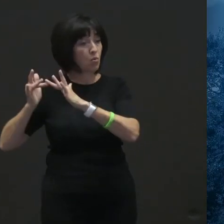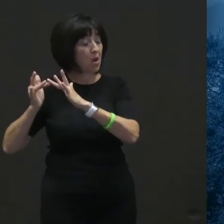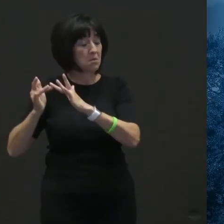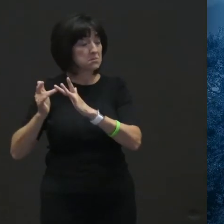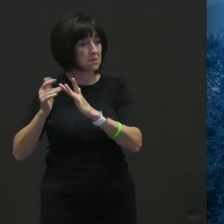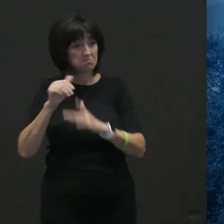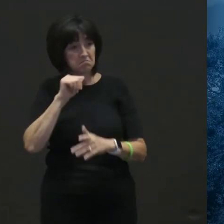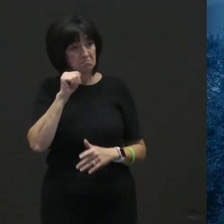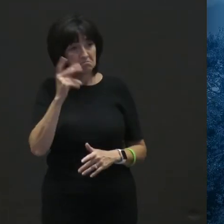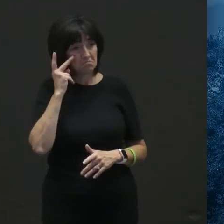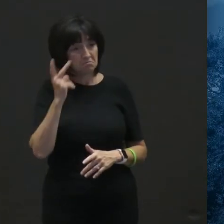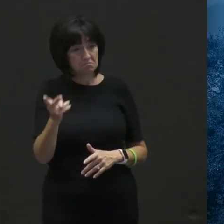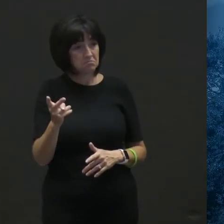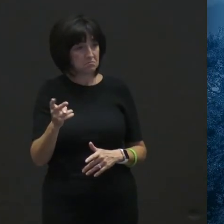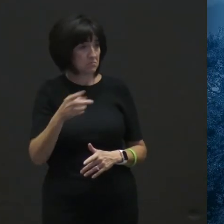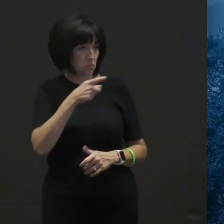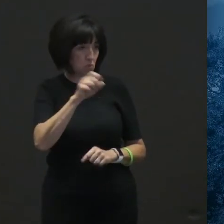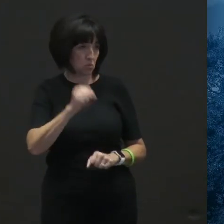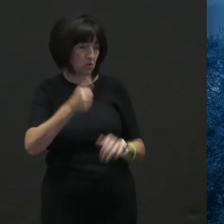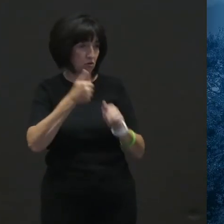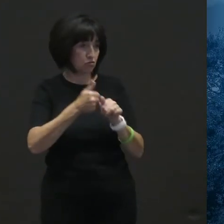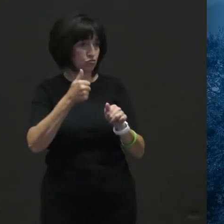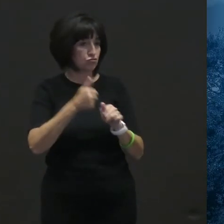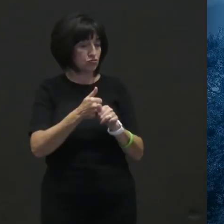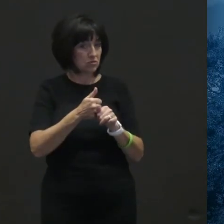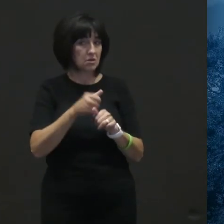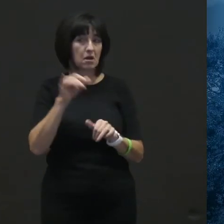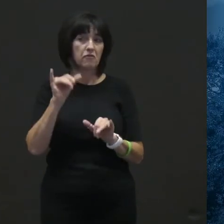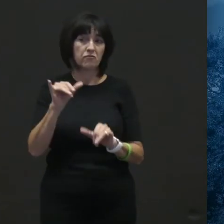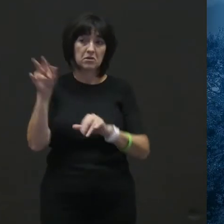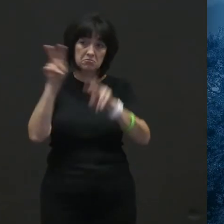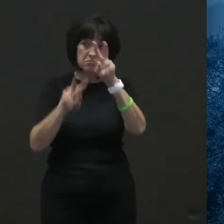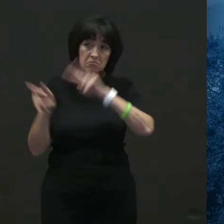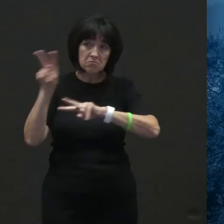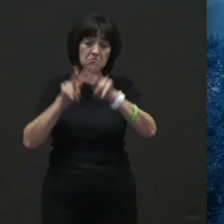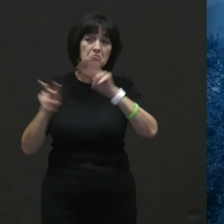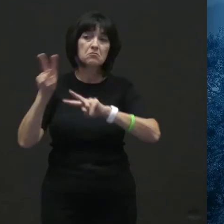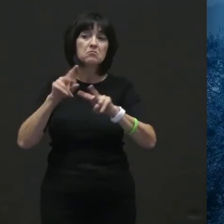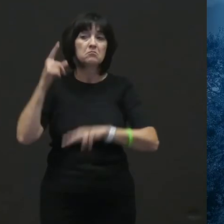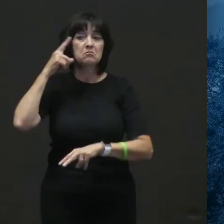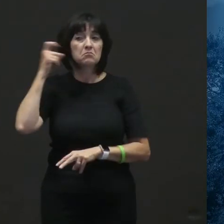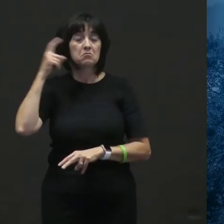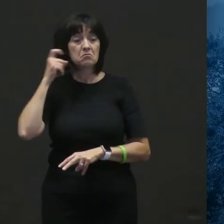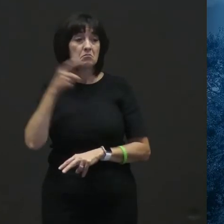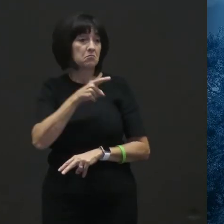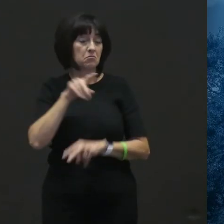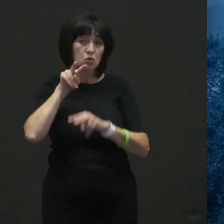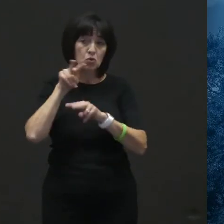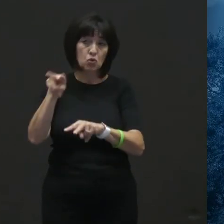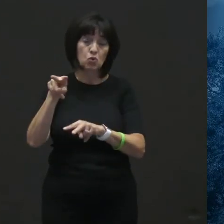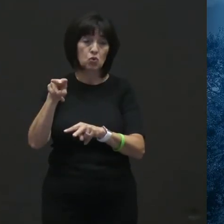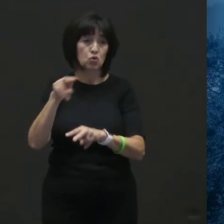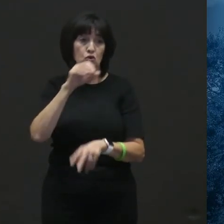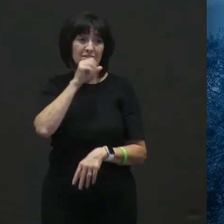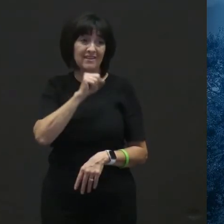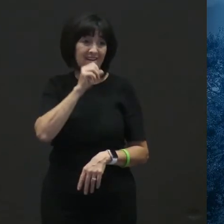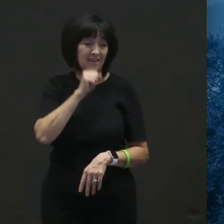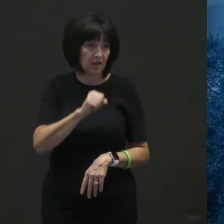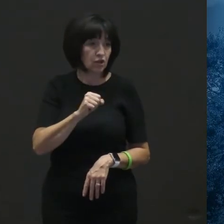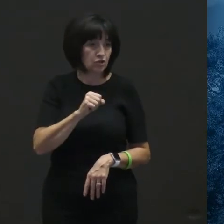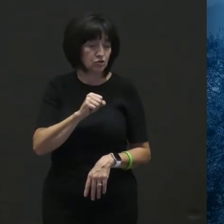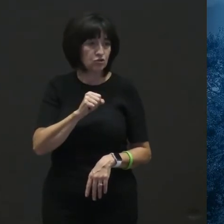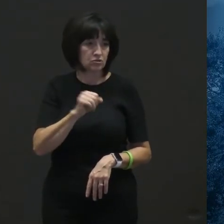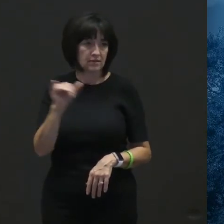there's any conclusion that you can draw for that, may be an age-related thing. If you look at those deaths, again,